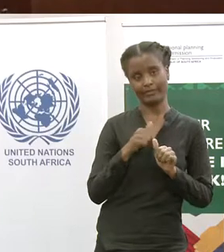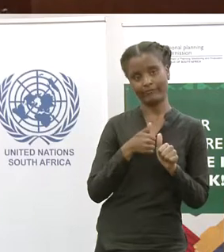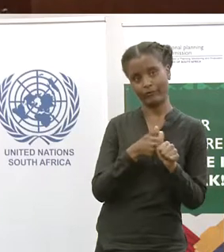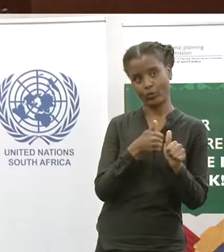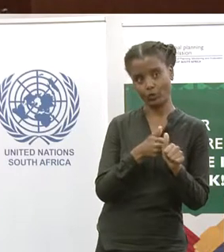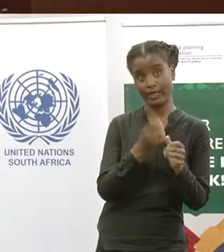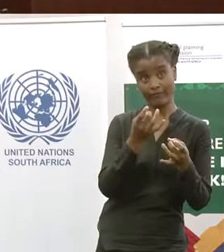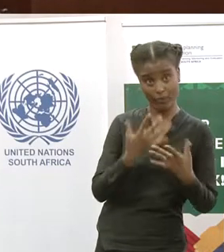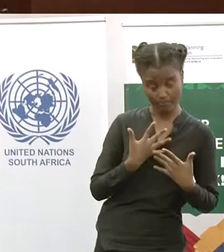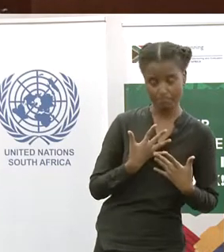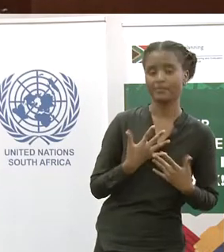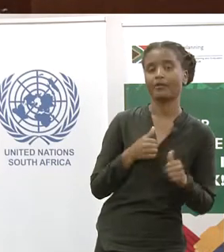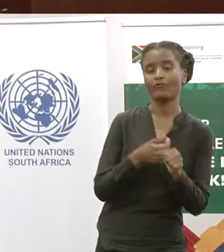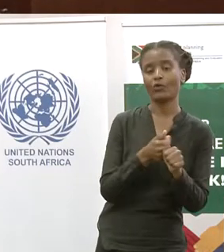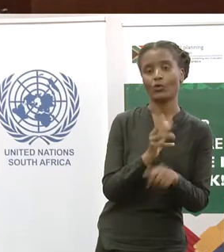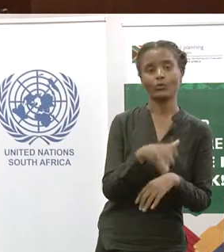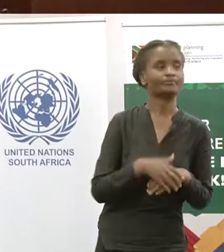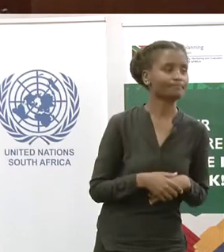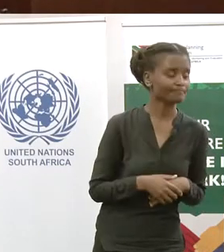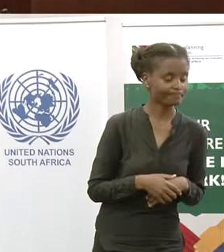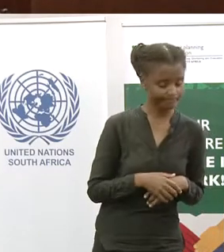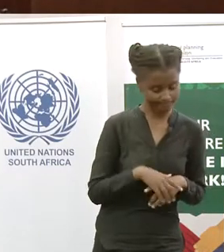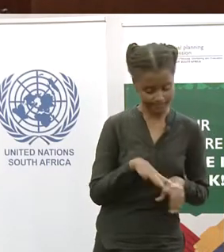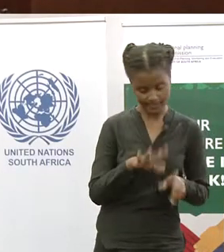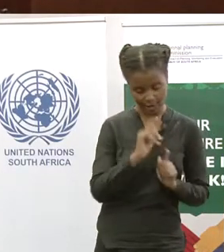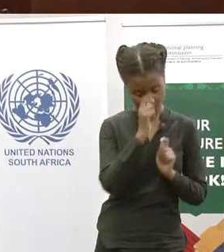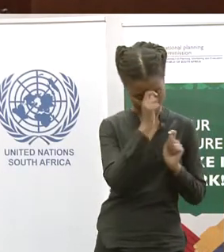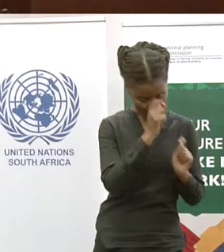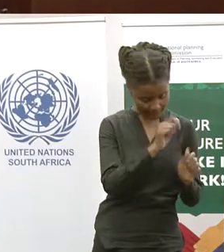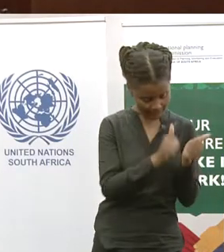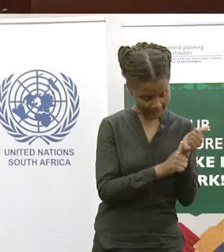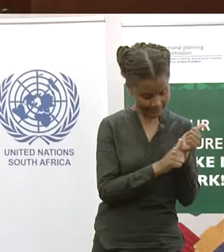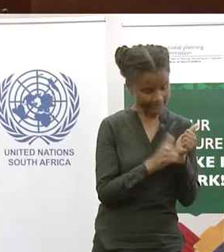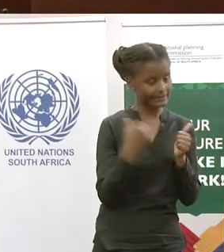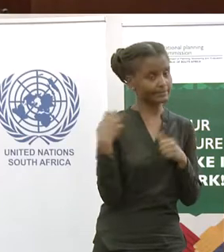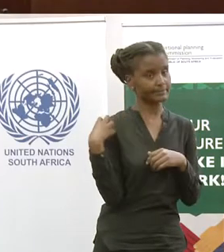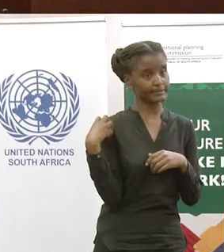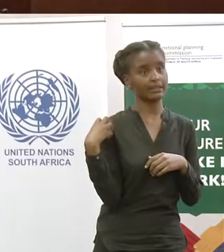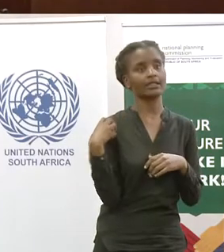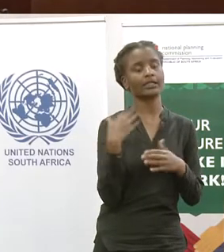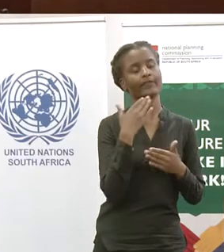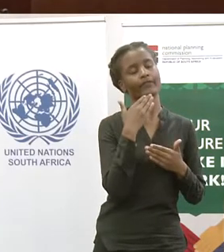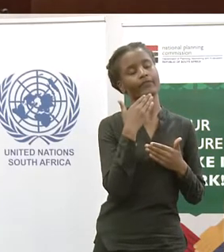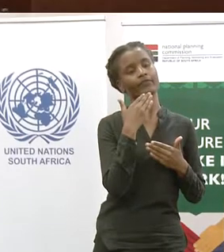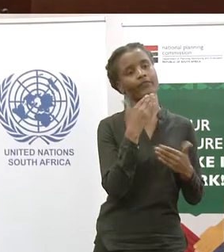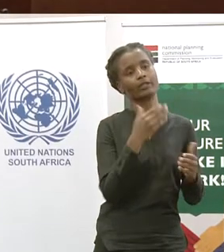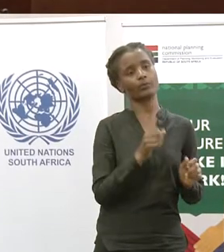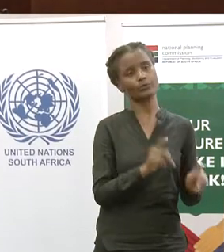instructions. Honorable Deputy Minister, thank you for the opportunity,